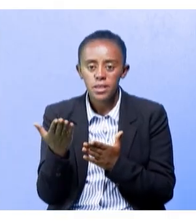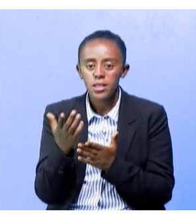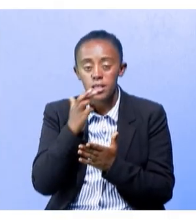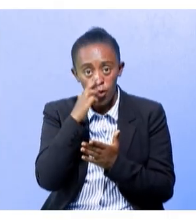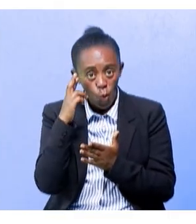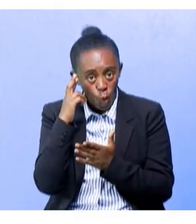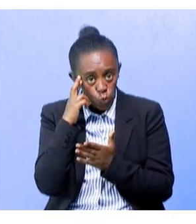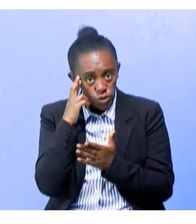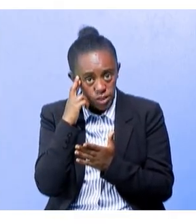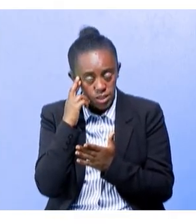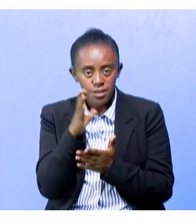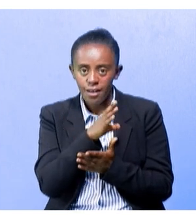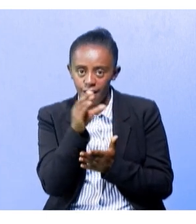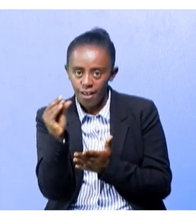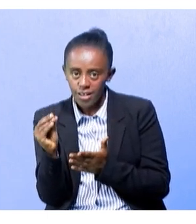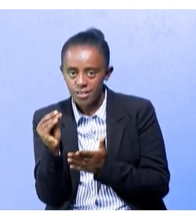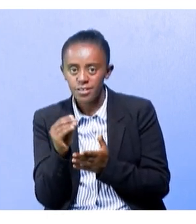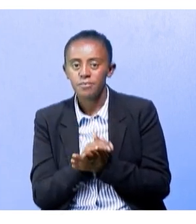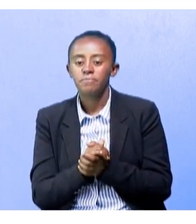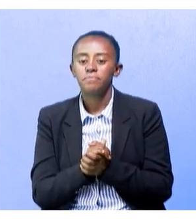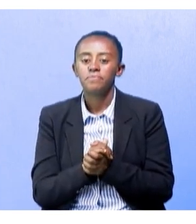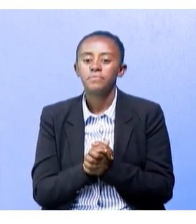cause and